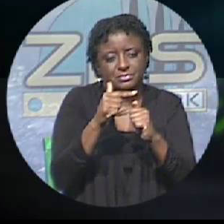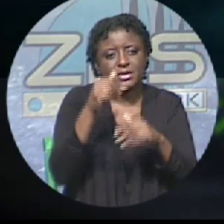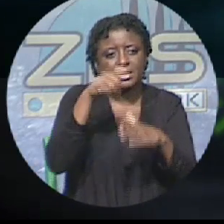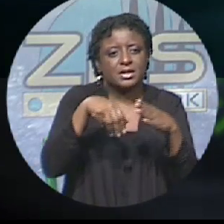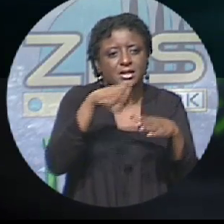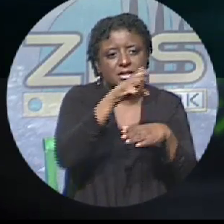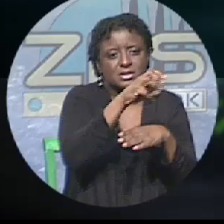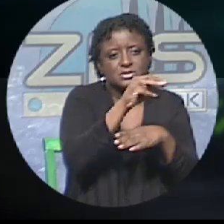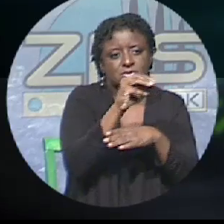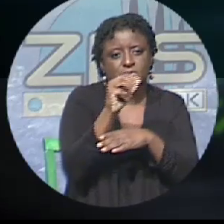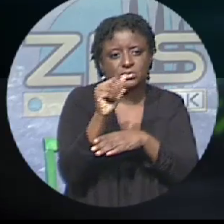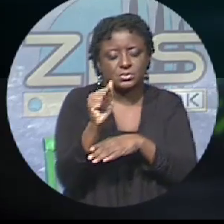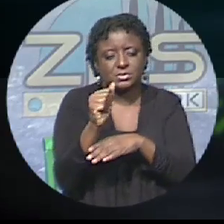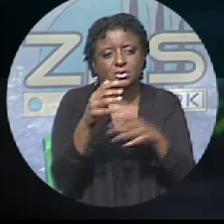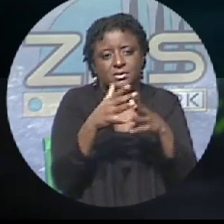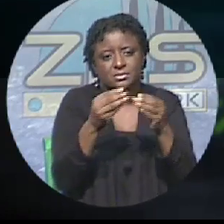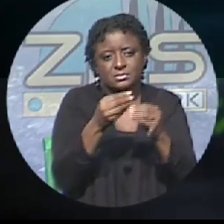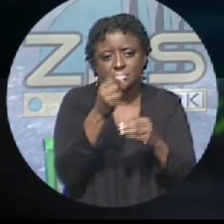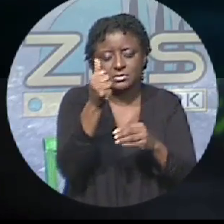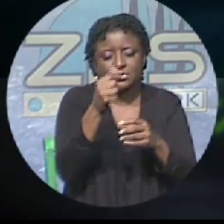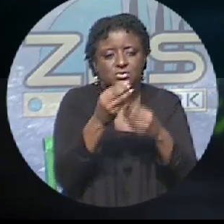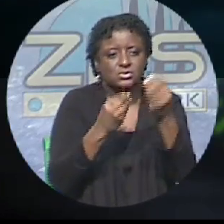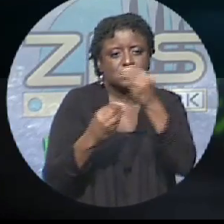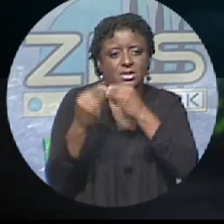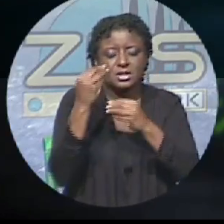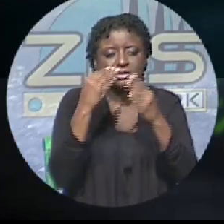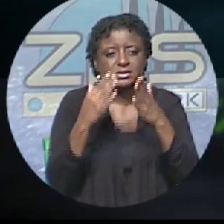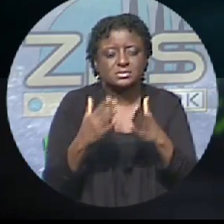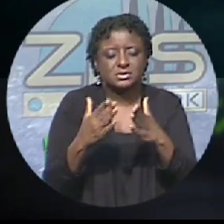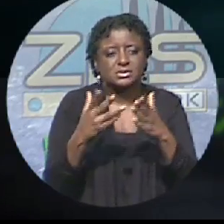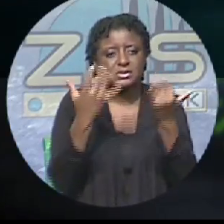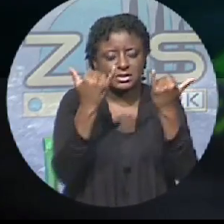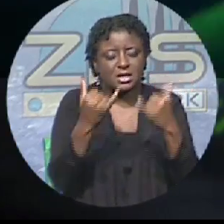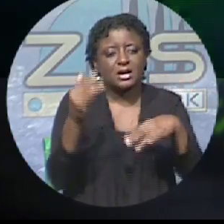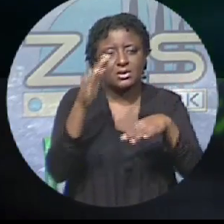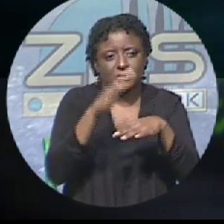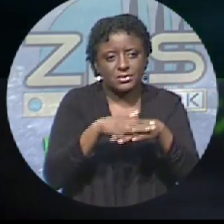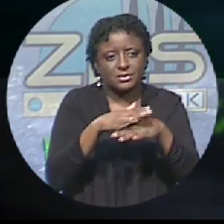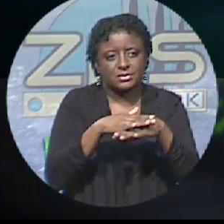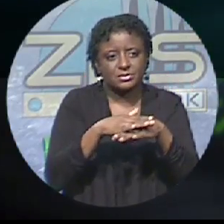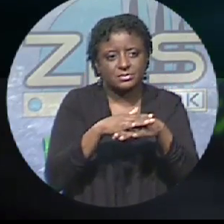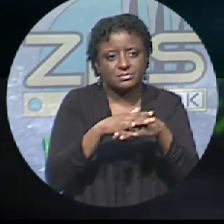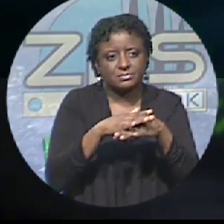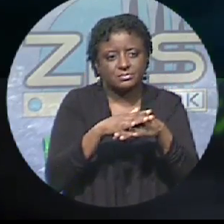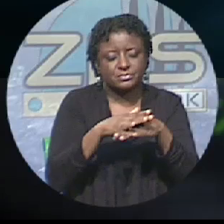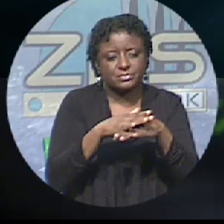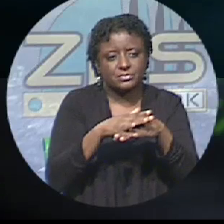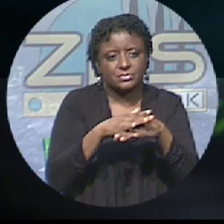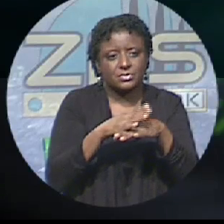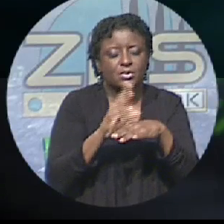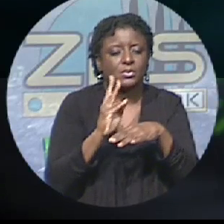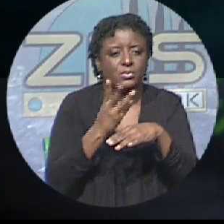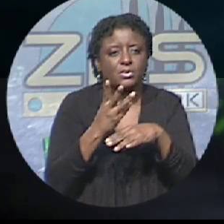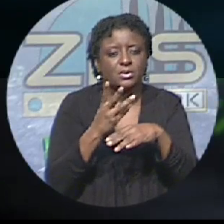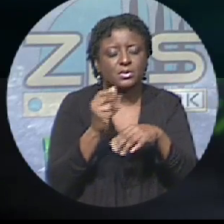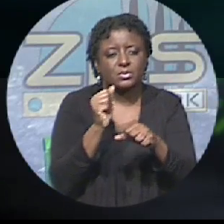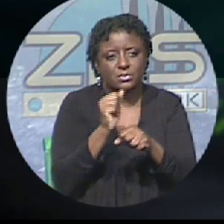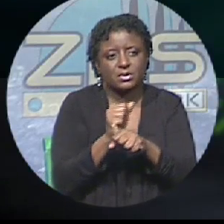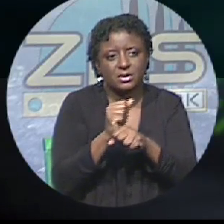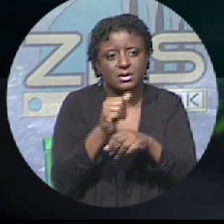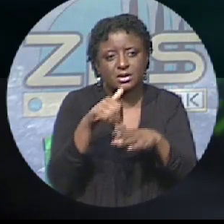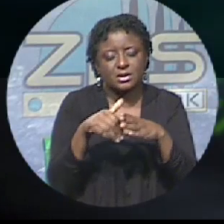Exuma, the majority of the customers remained on and are on. We are carrying out some work in the Roll Town area as well as